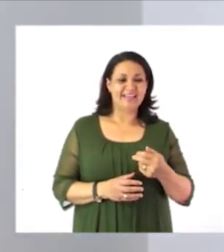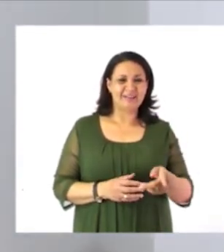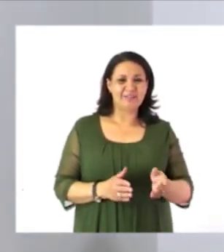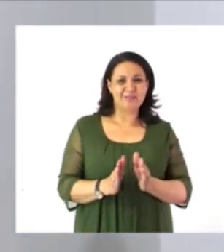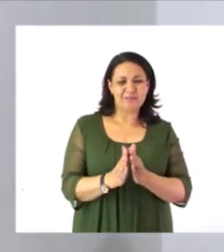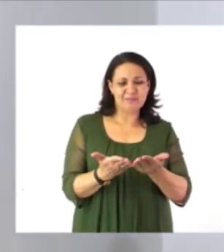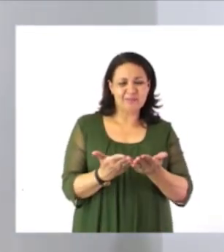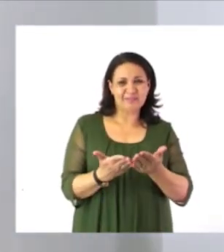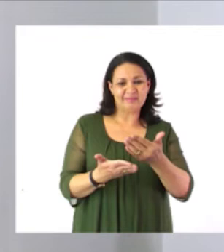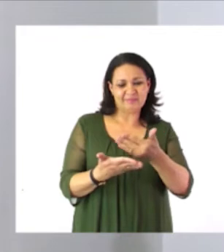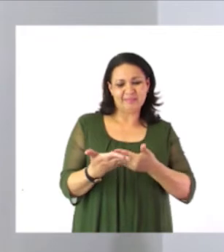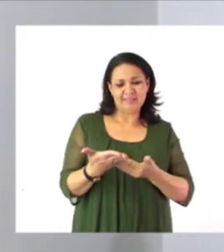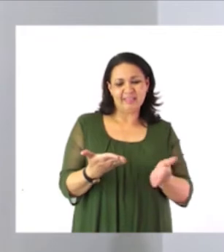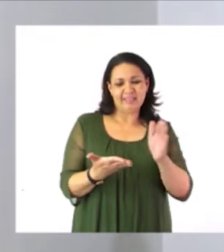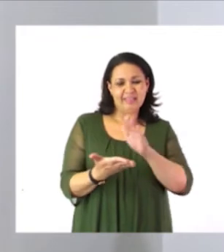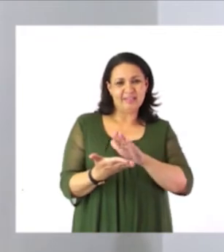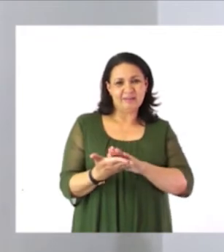and turn to page 17.